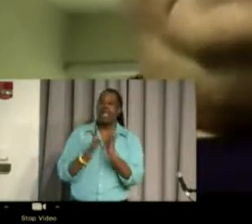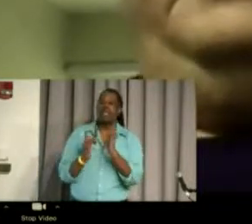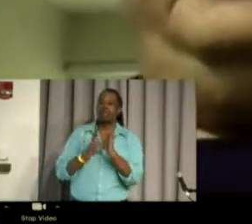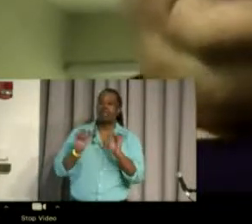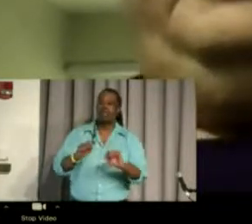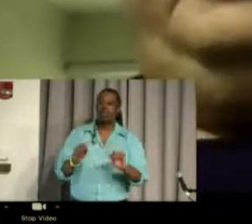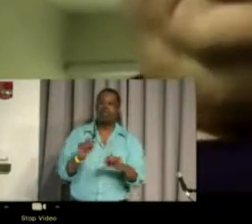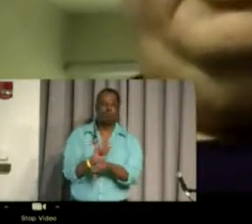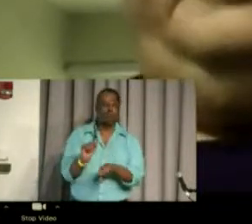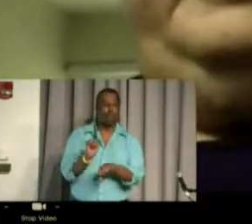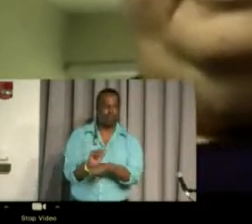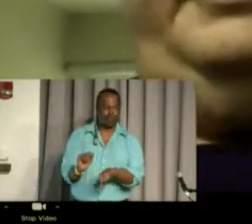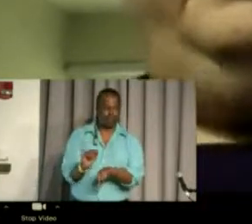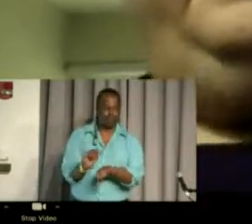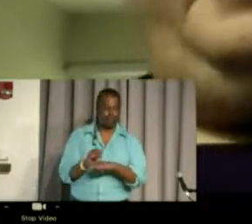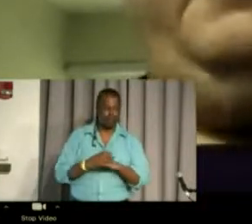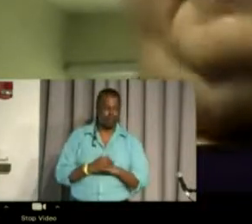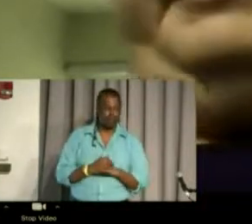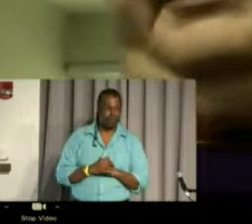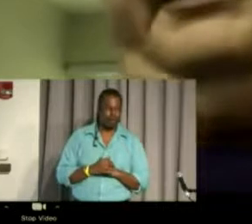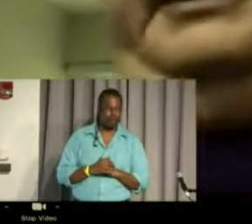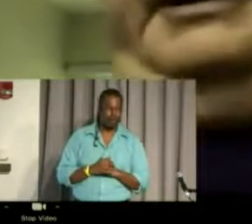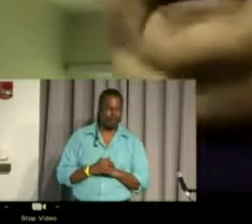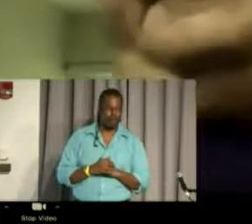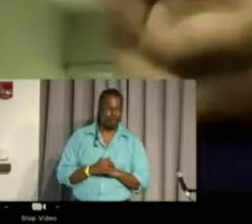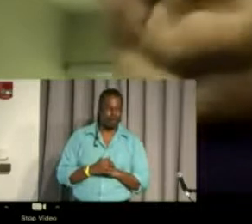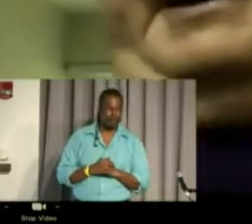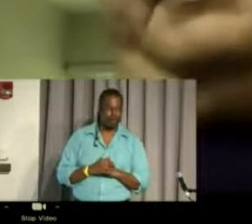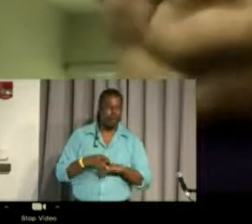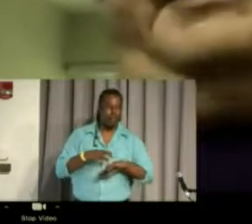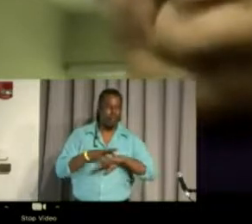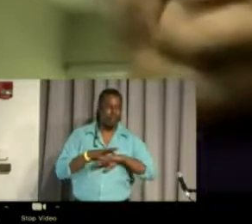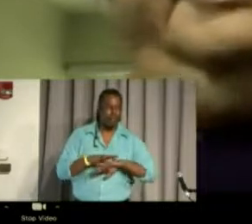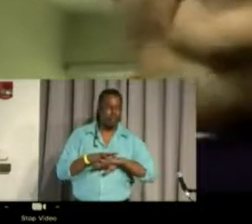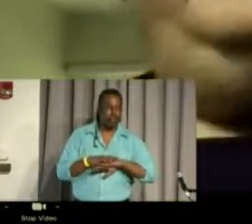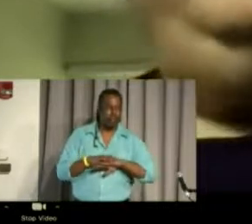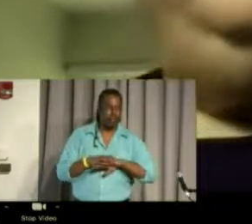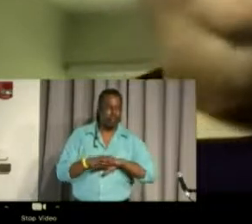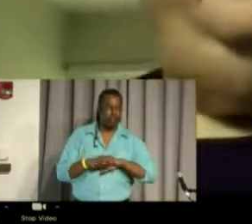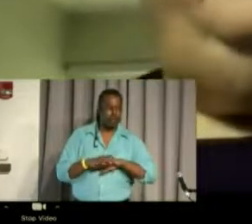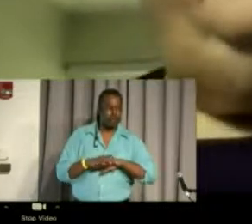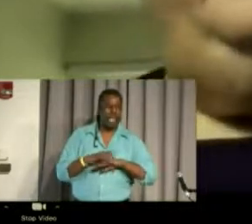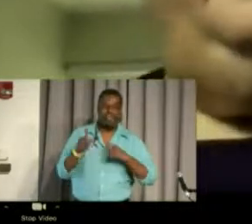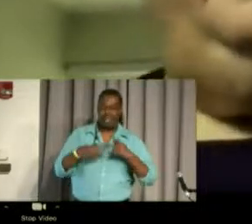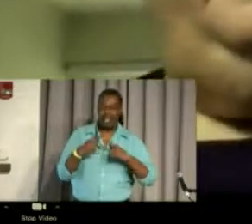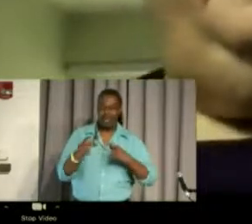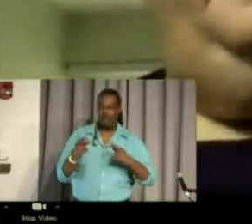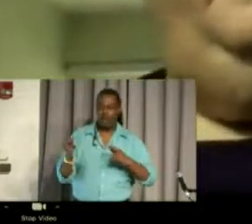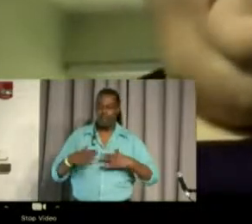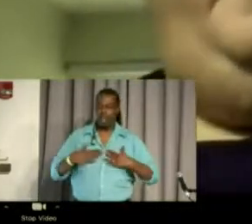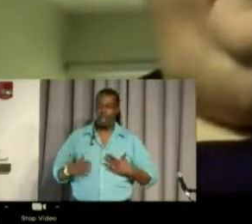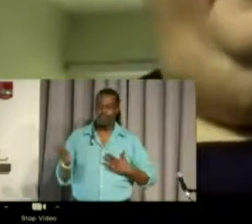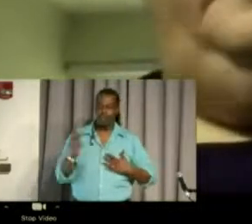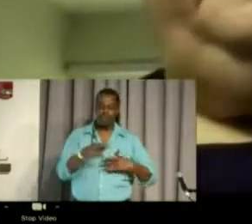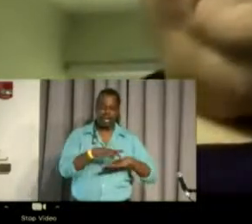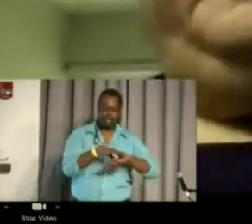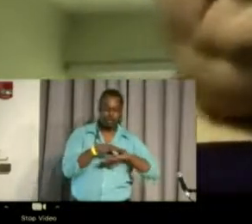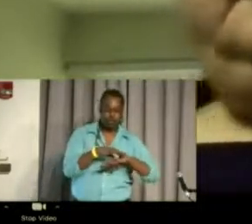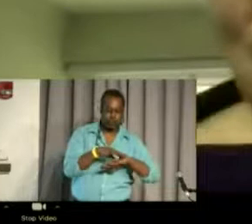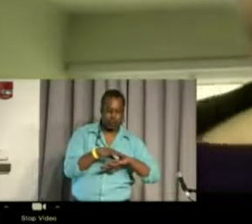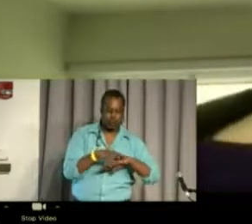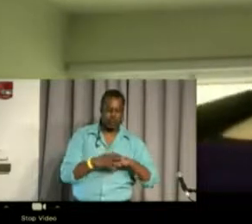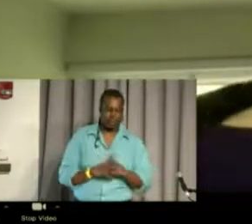an inanimate resource, the earth, our mother, has never mattered much, except as a means of accruing wealth.